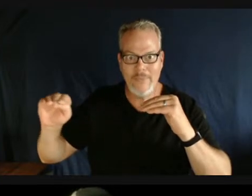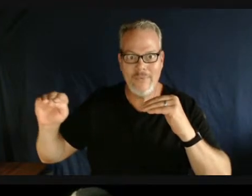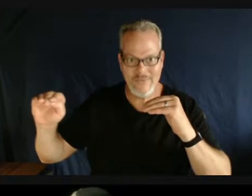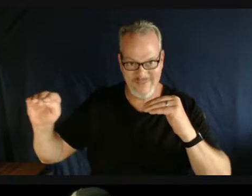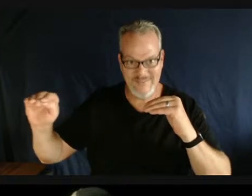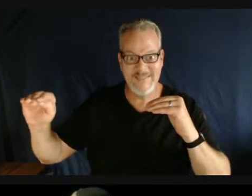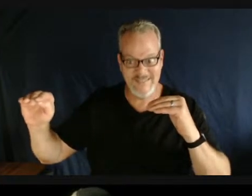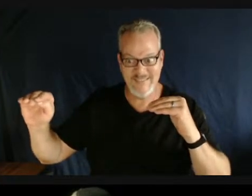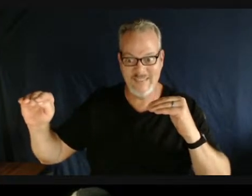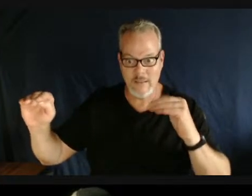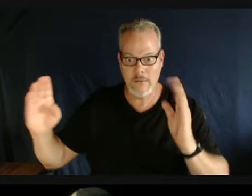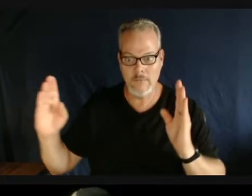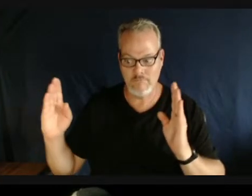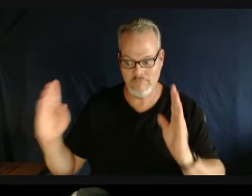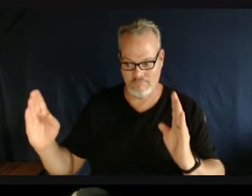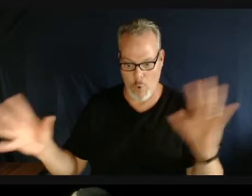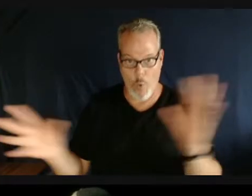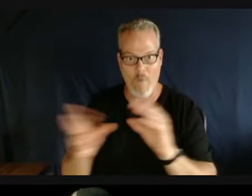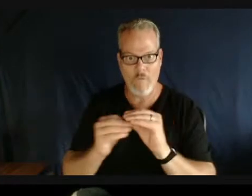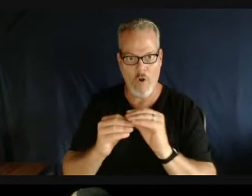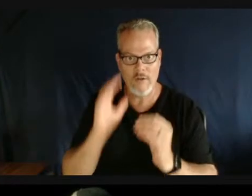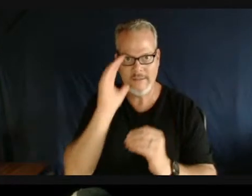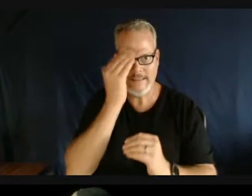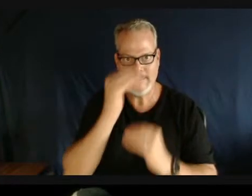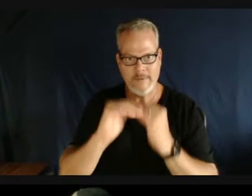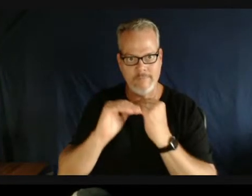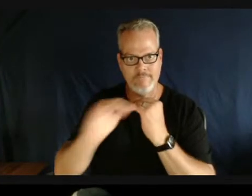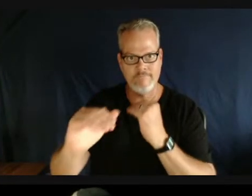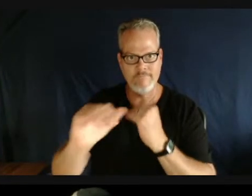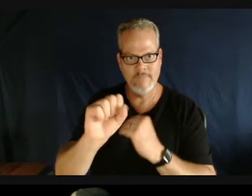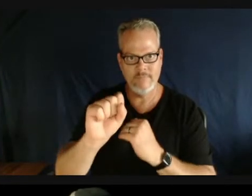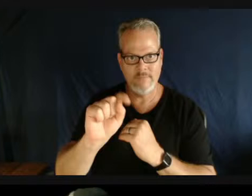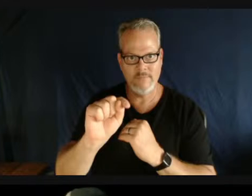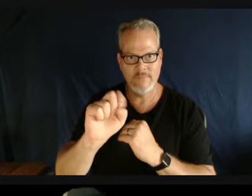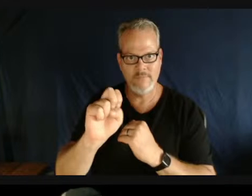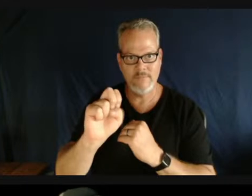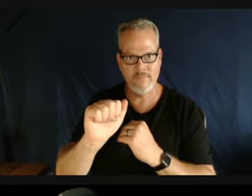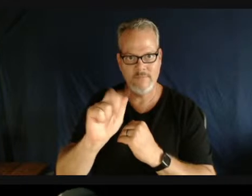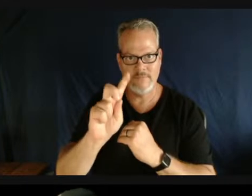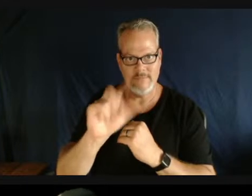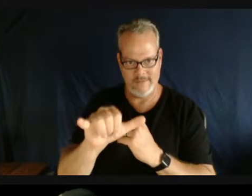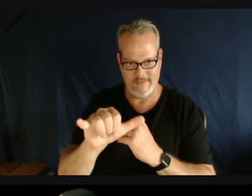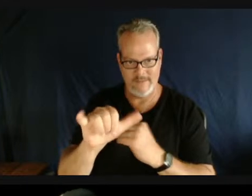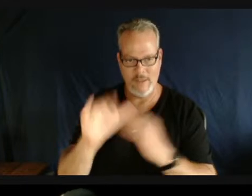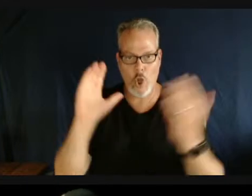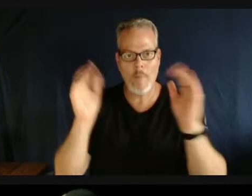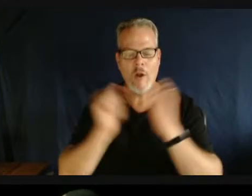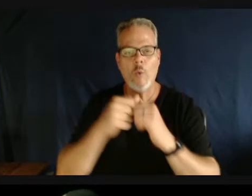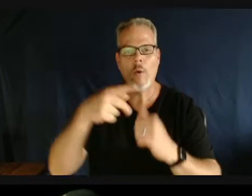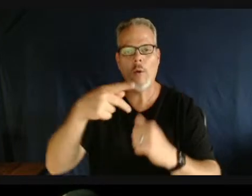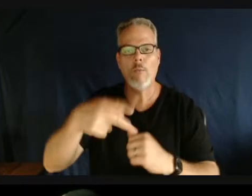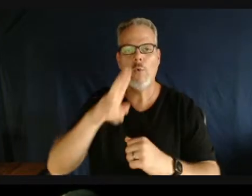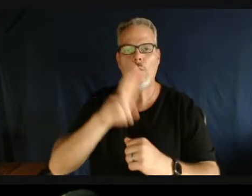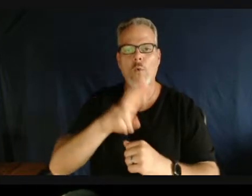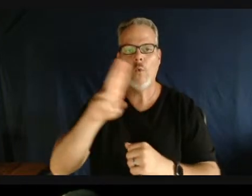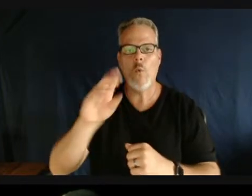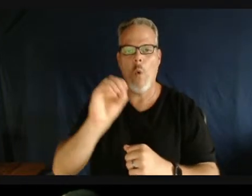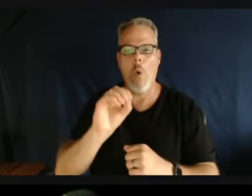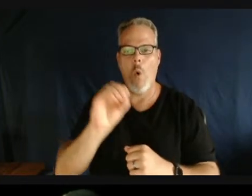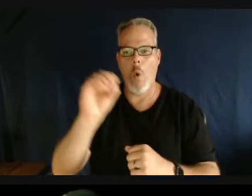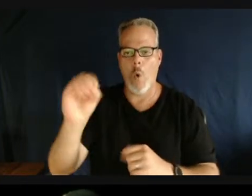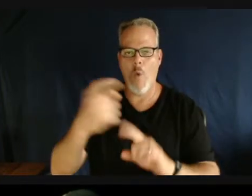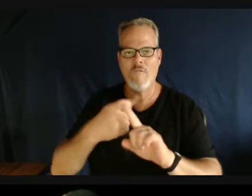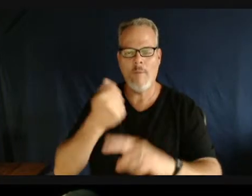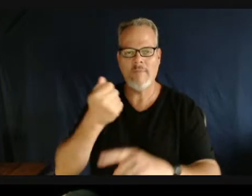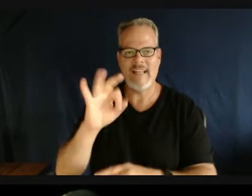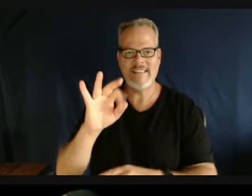but overall fairly steady. They're comparing this is the Pu'o'o tilt from 84